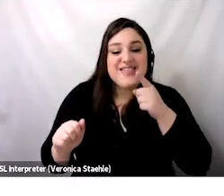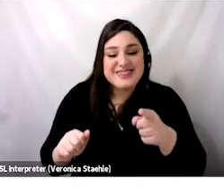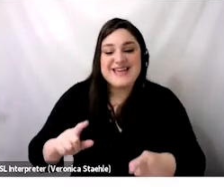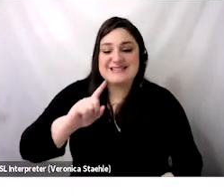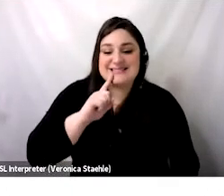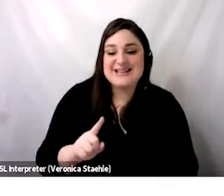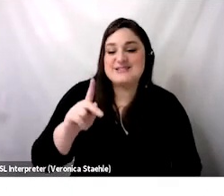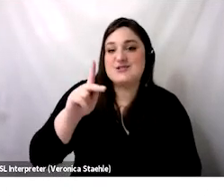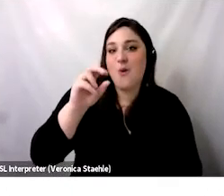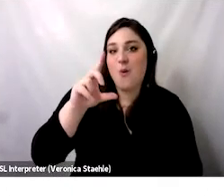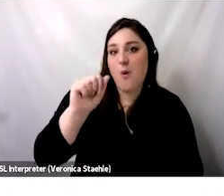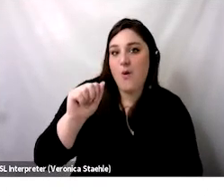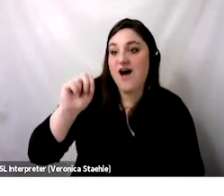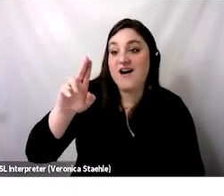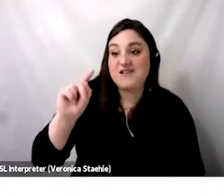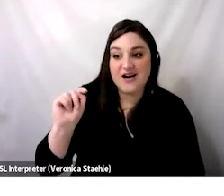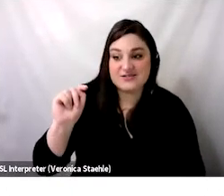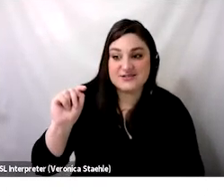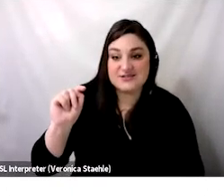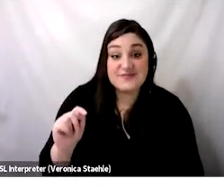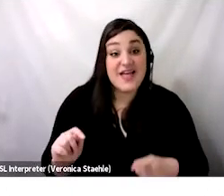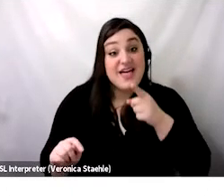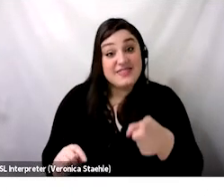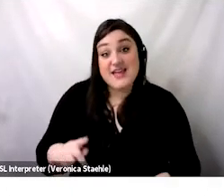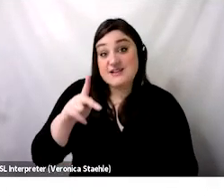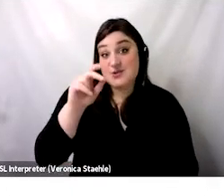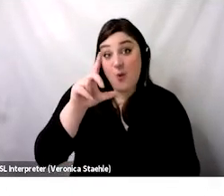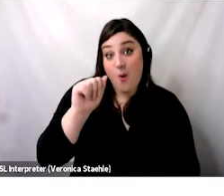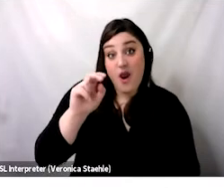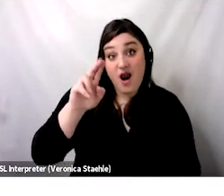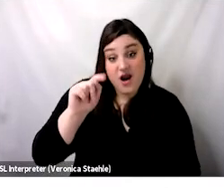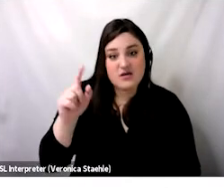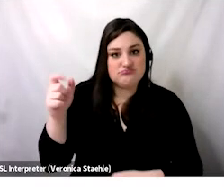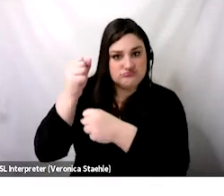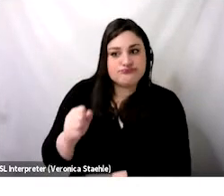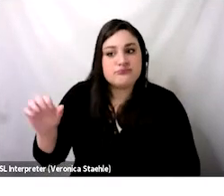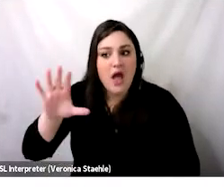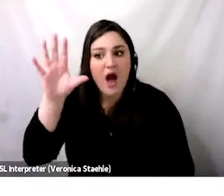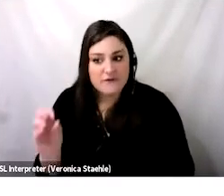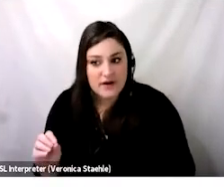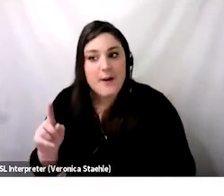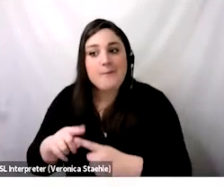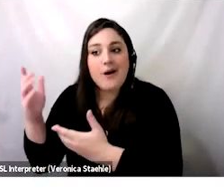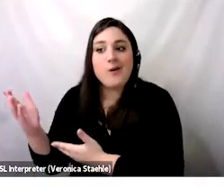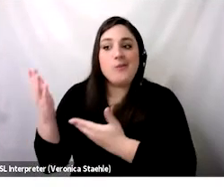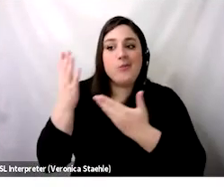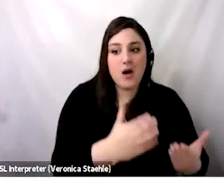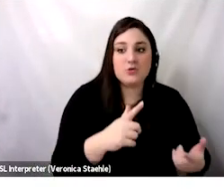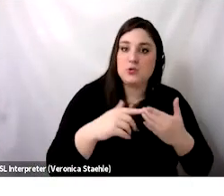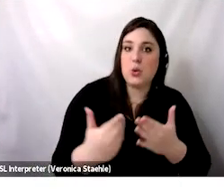cola nut. And it too found its way to the New World. The cola nut was used as a